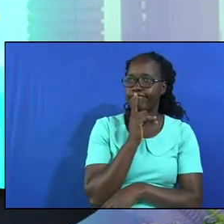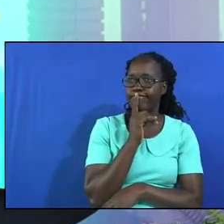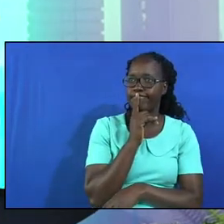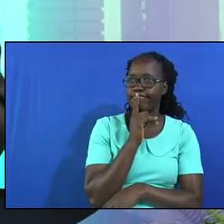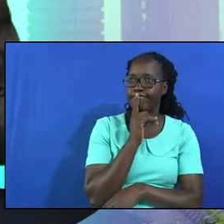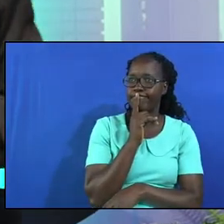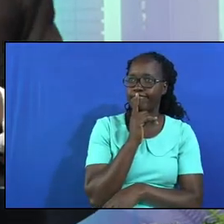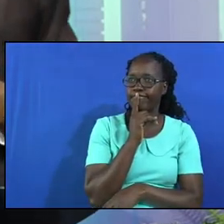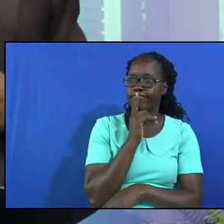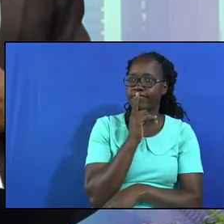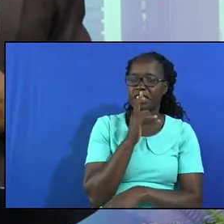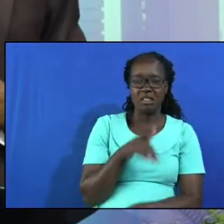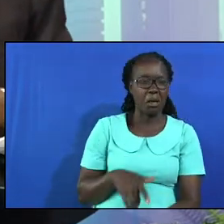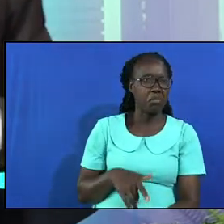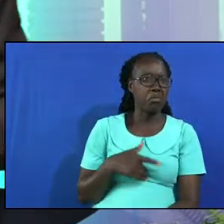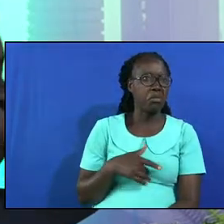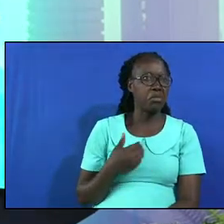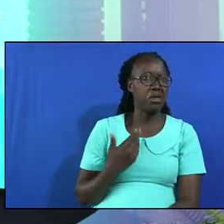with some mood.